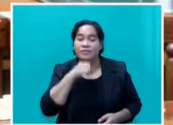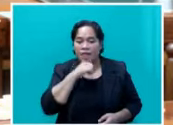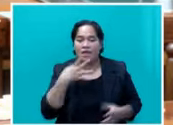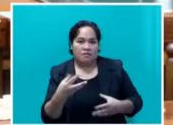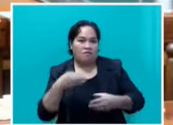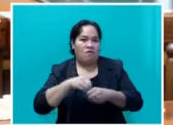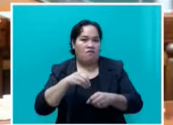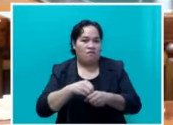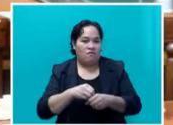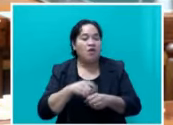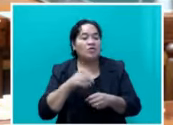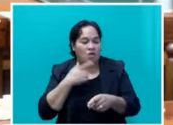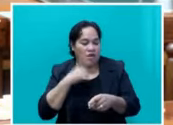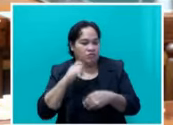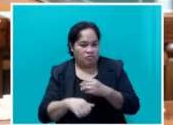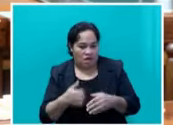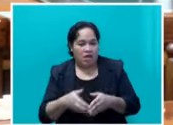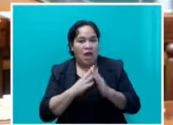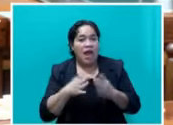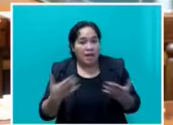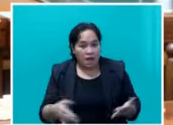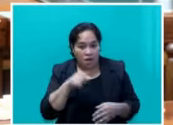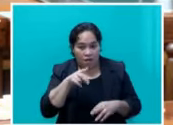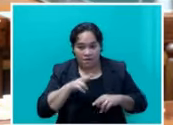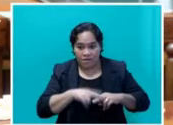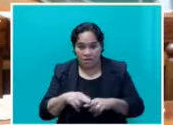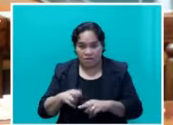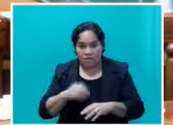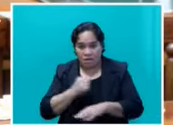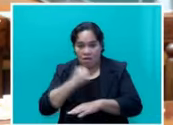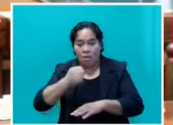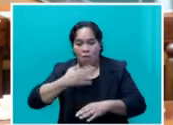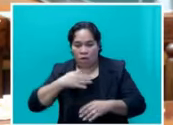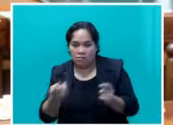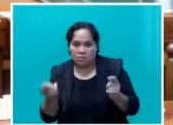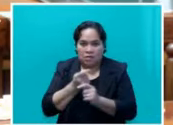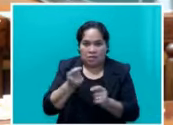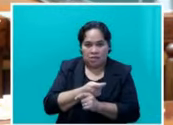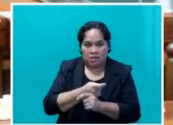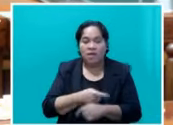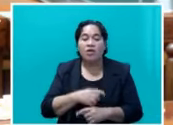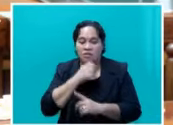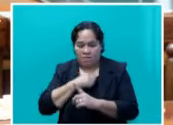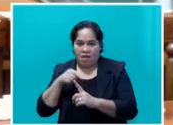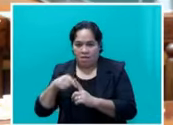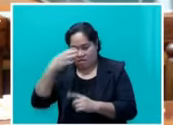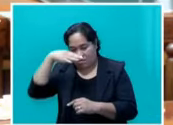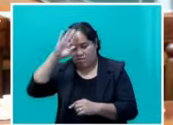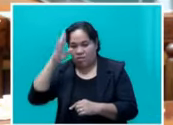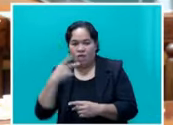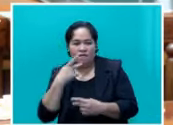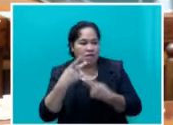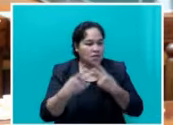Principal Act, of which we are trying to amend here today, having gone throughout Fiji. And those who